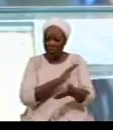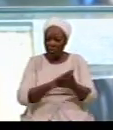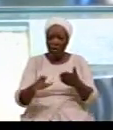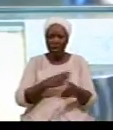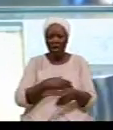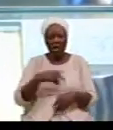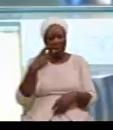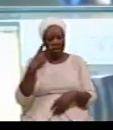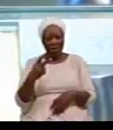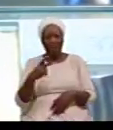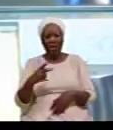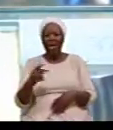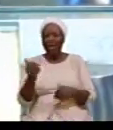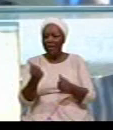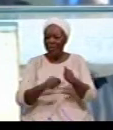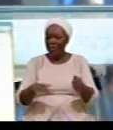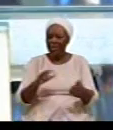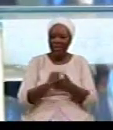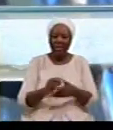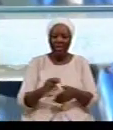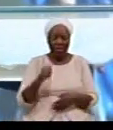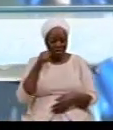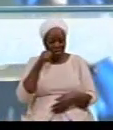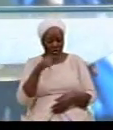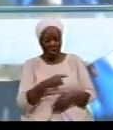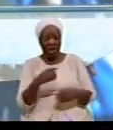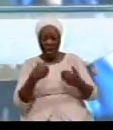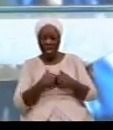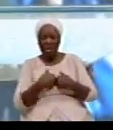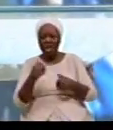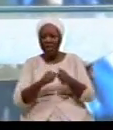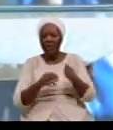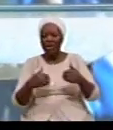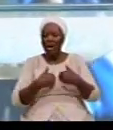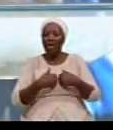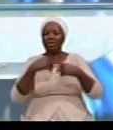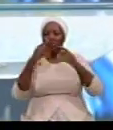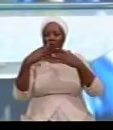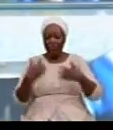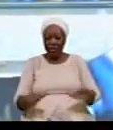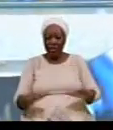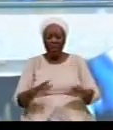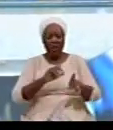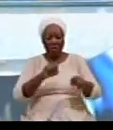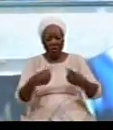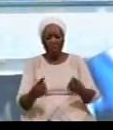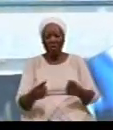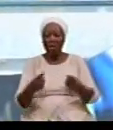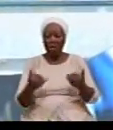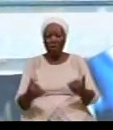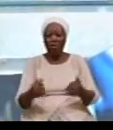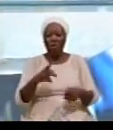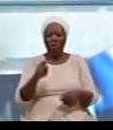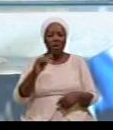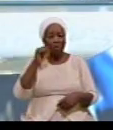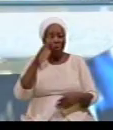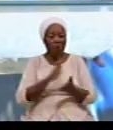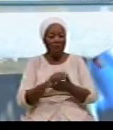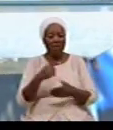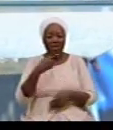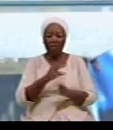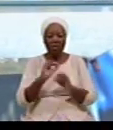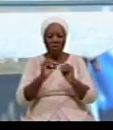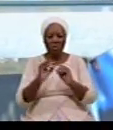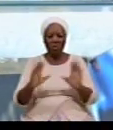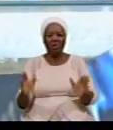had, everything had gone. She said nothing. Only Job said, God gave, God has